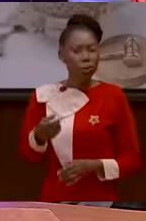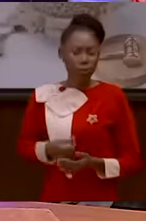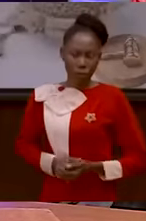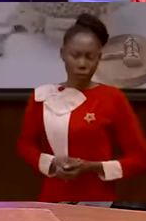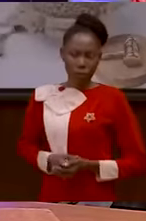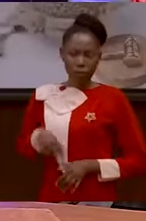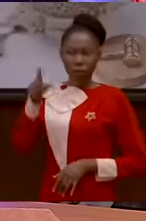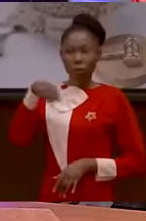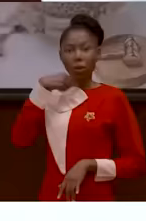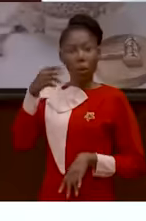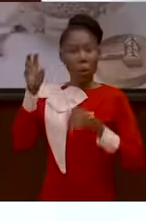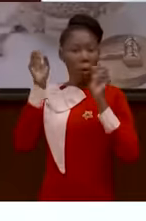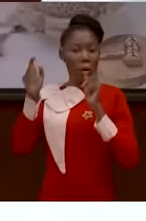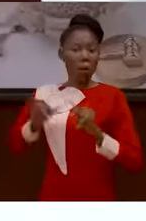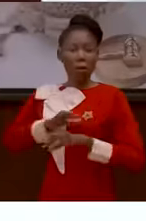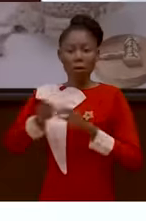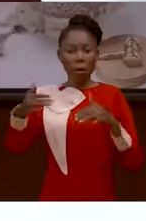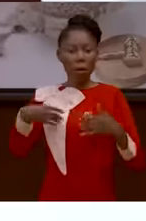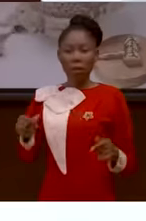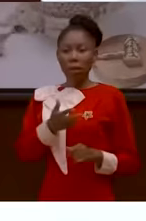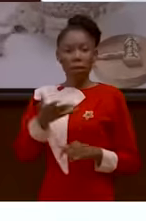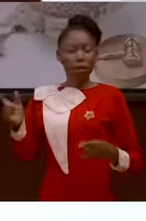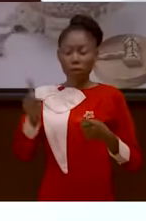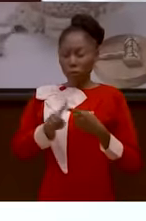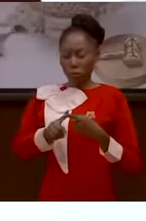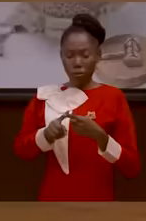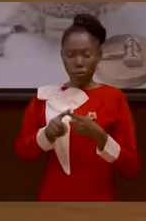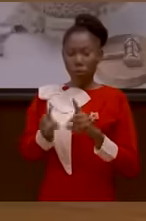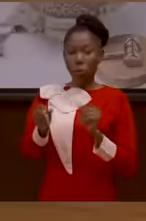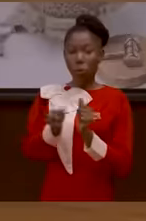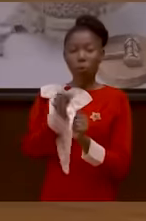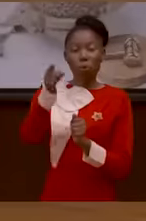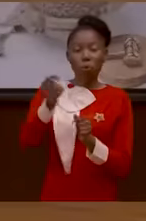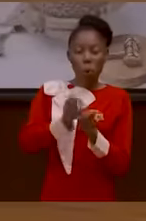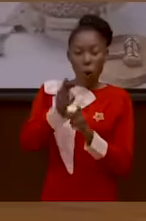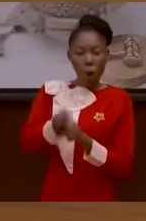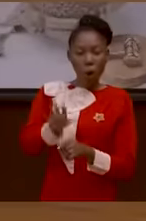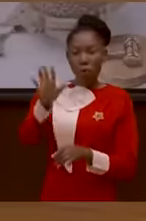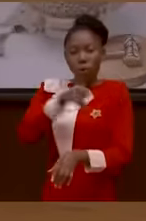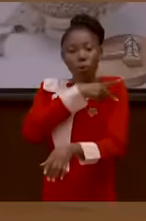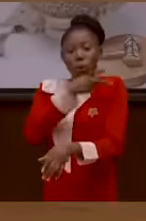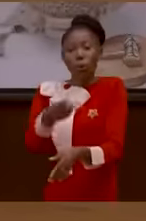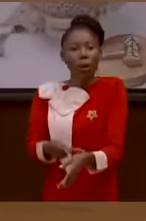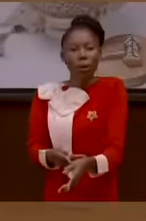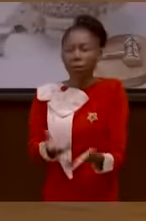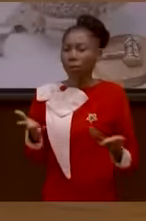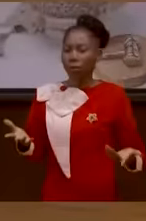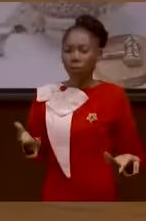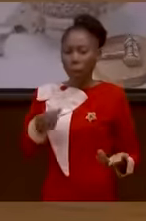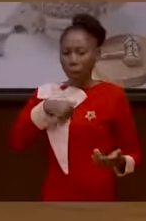fine. I said, I don't have anything to do with you, neither the pregnant or anything that related to